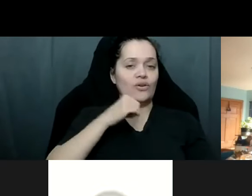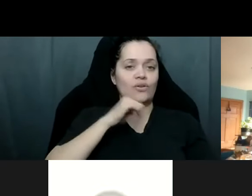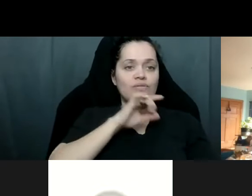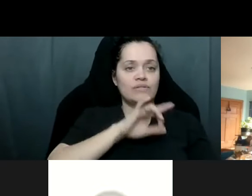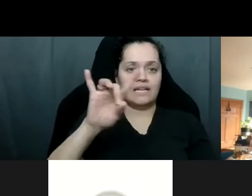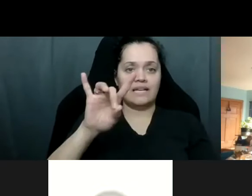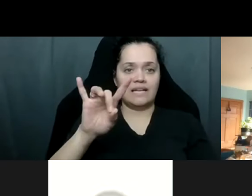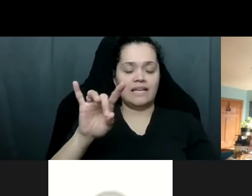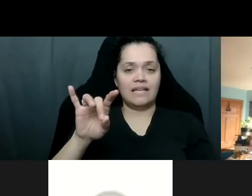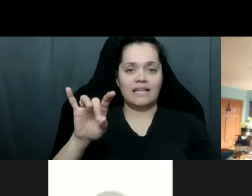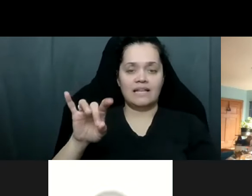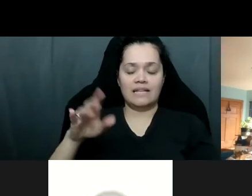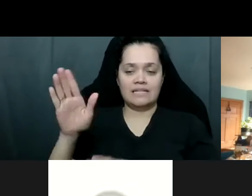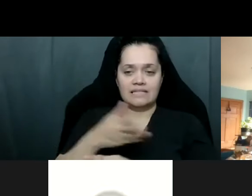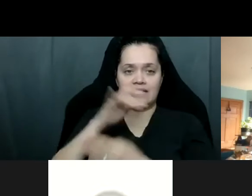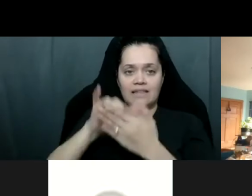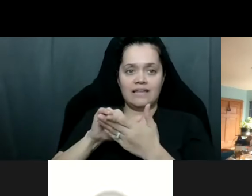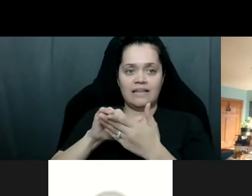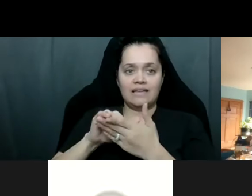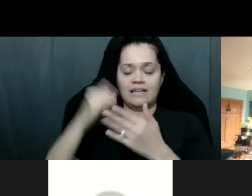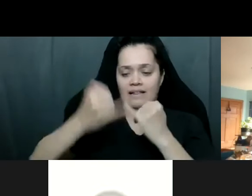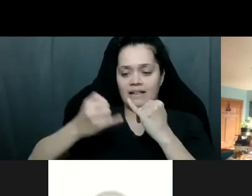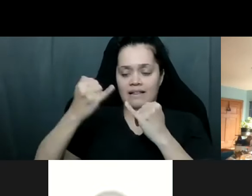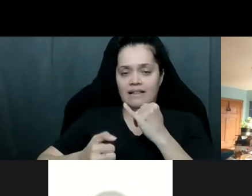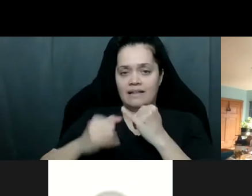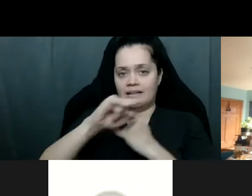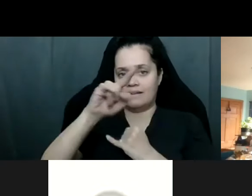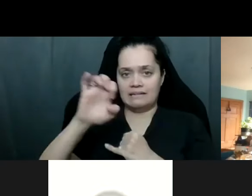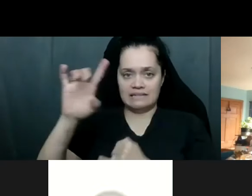that song, ending in Z.